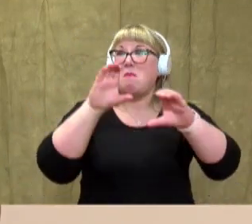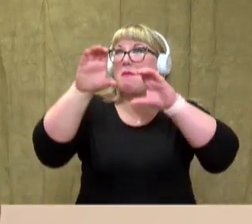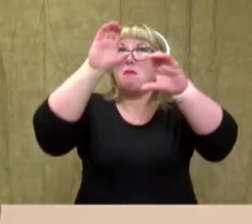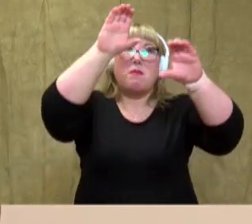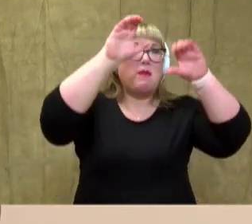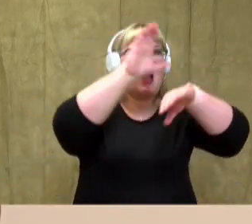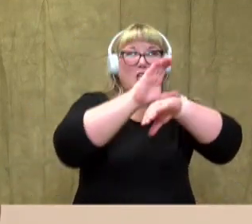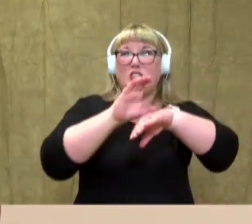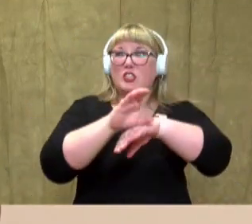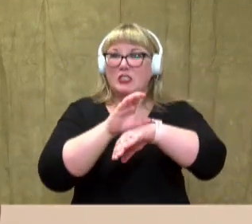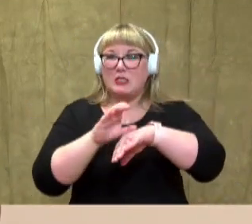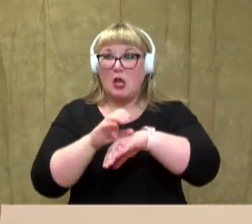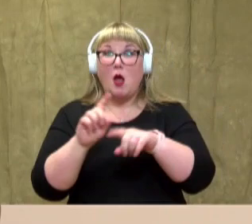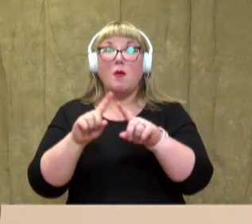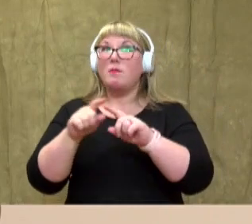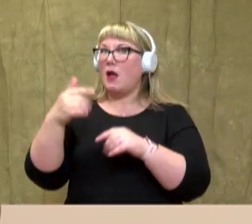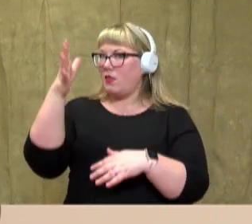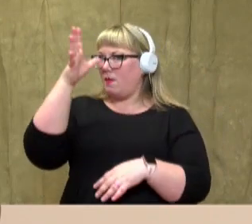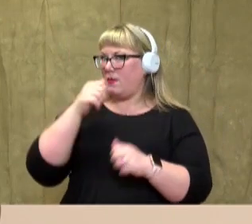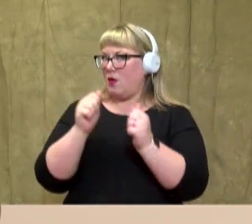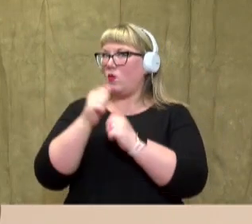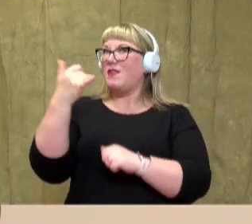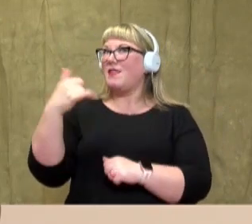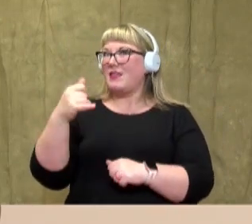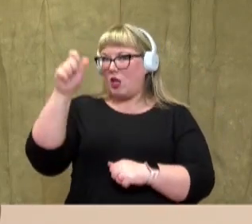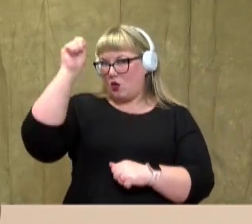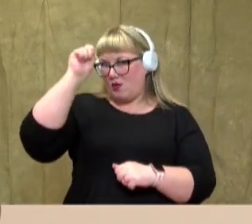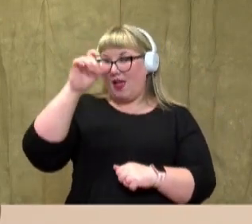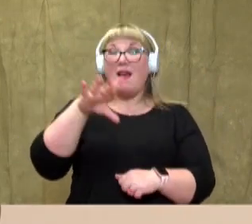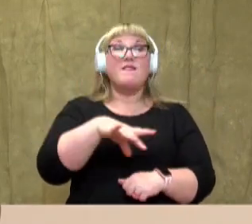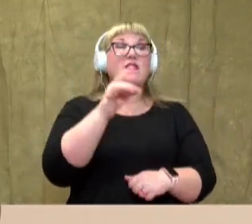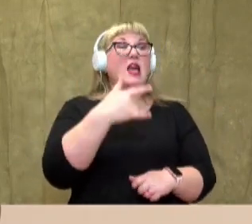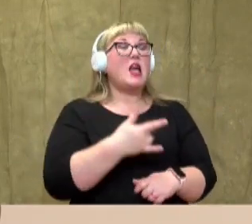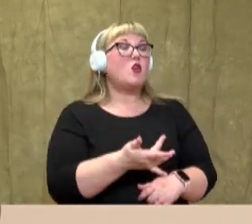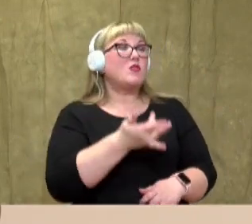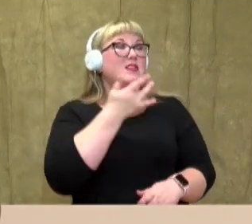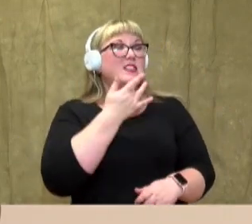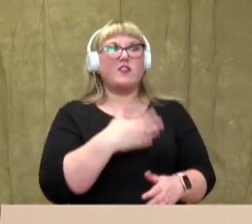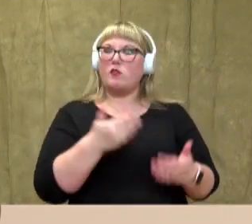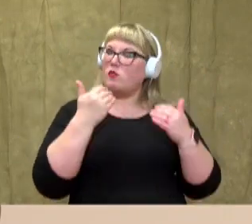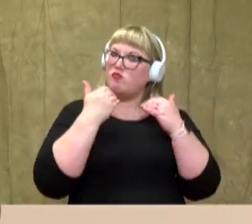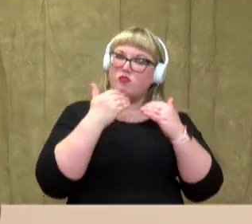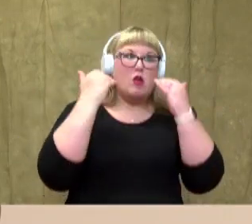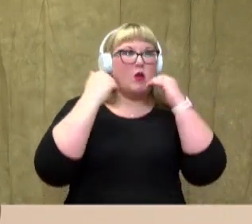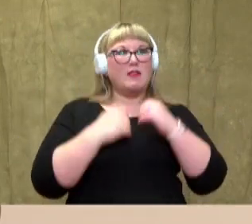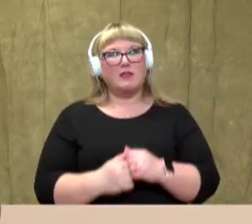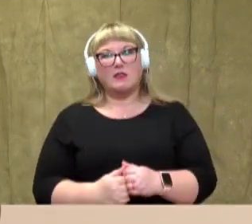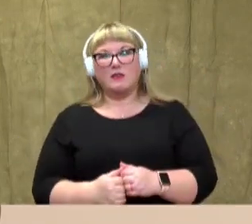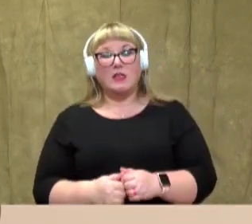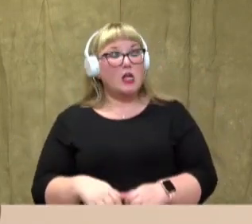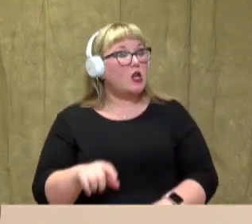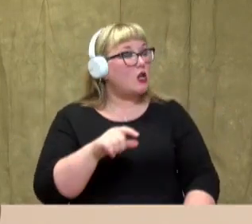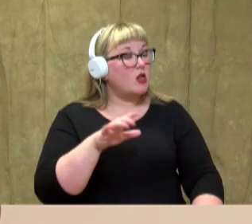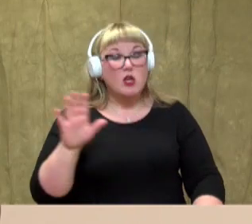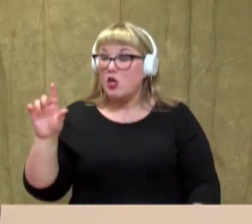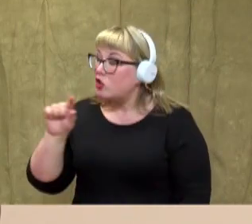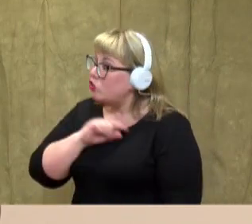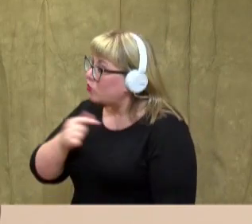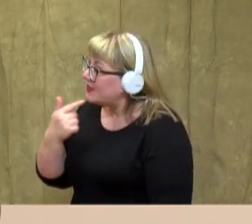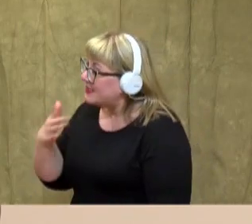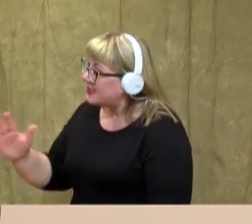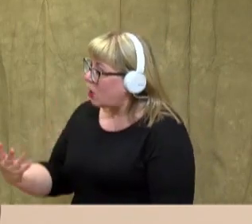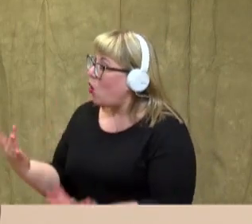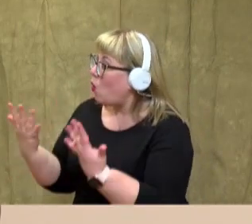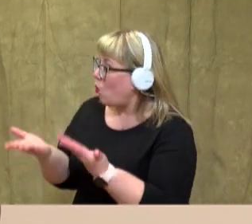everywhere, but the man with the yellow hat found his favorites right away. George, he said,